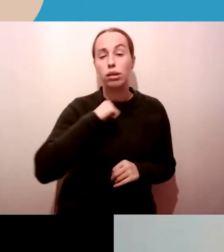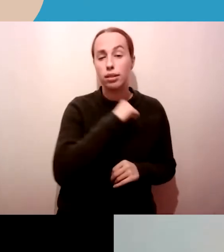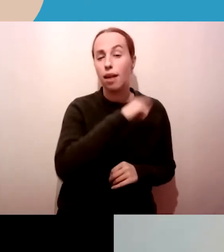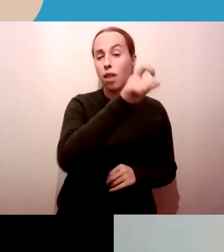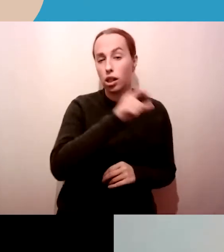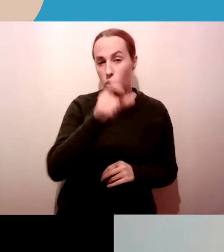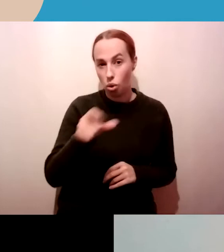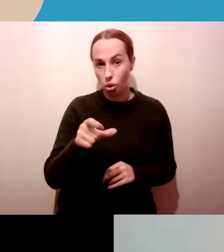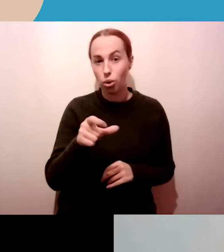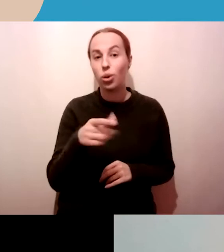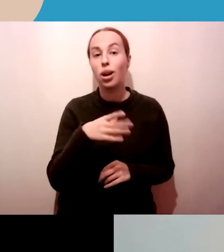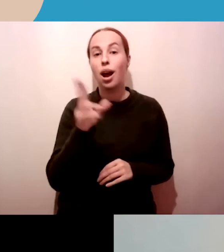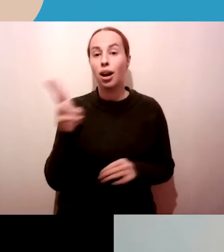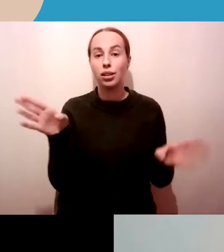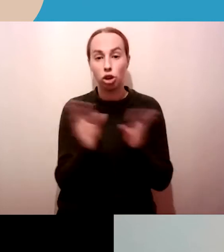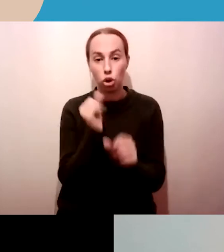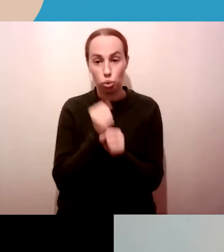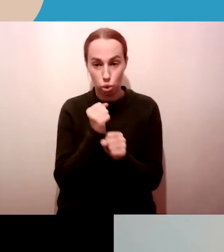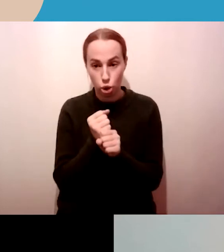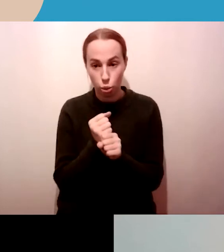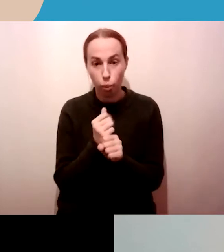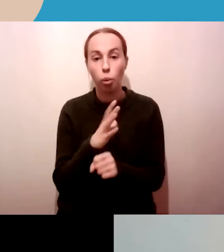As far as I know,